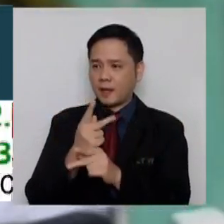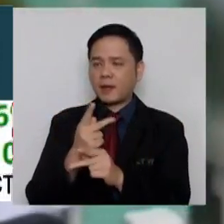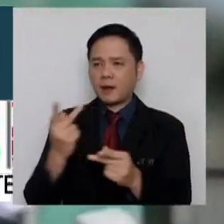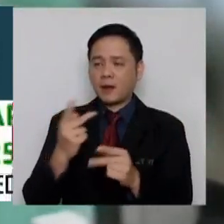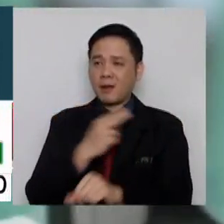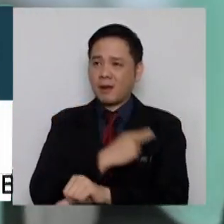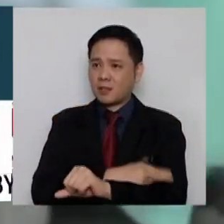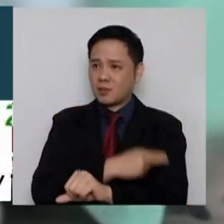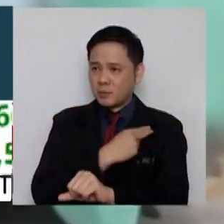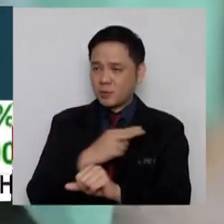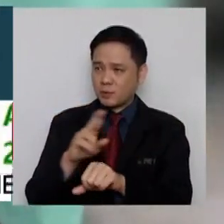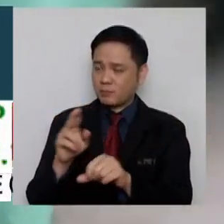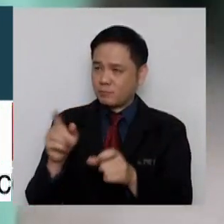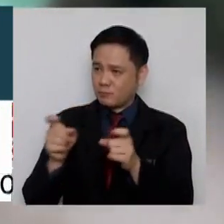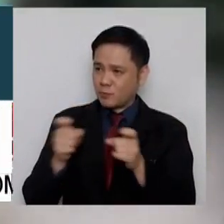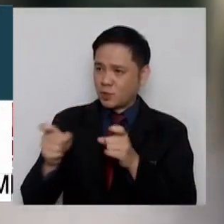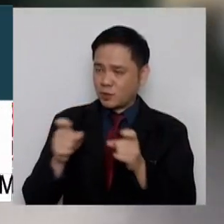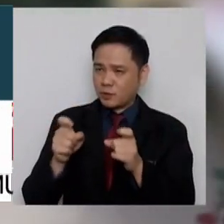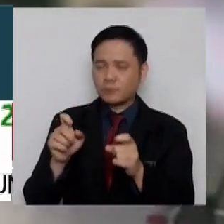utilization in the region was at